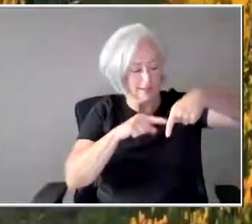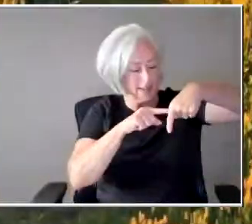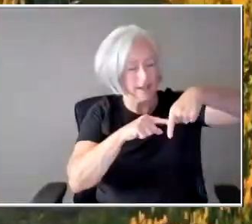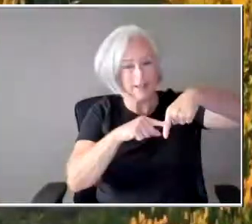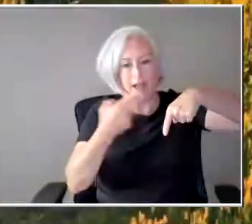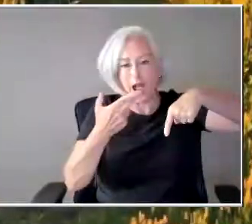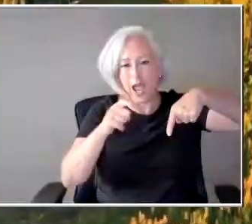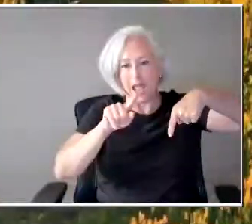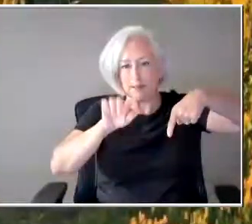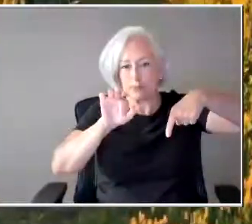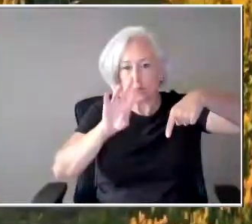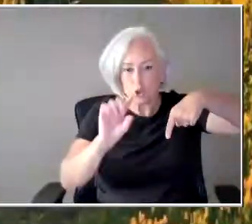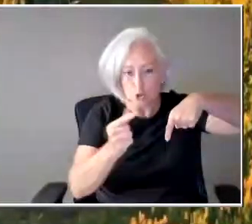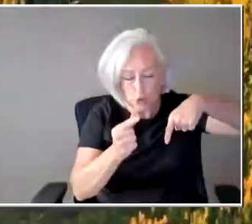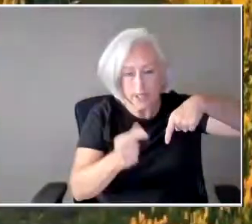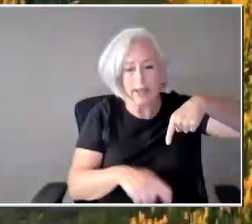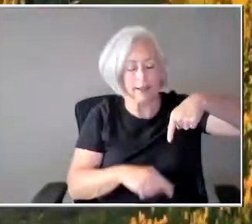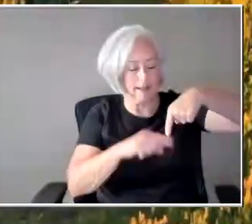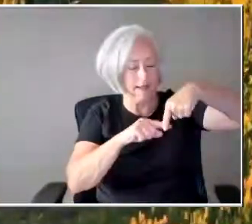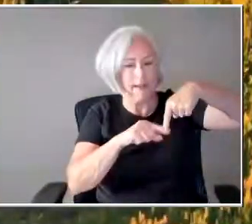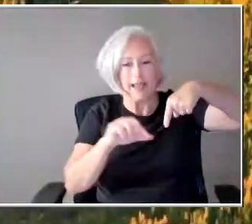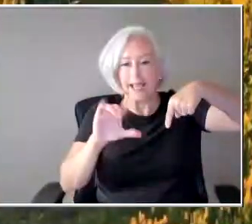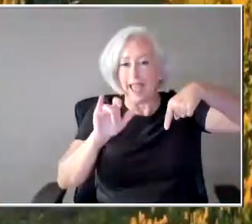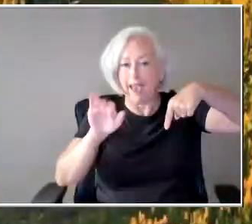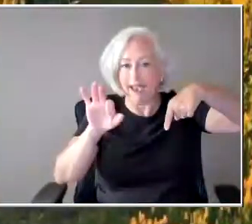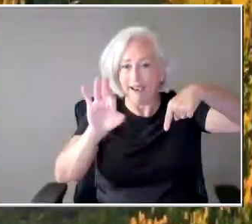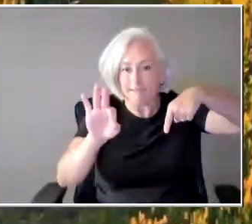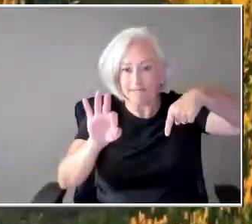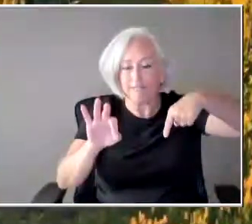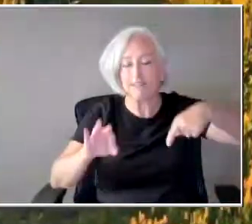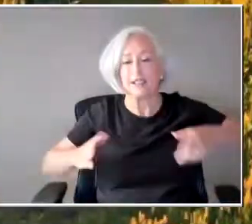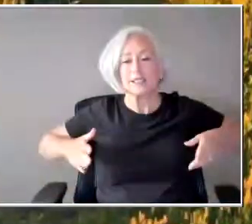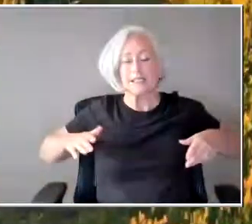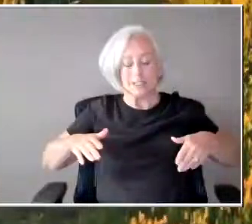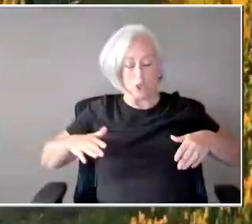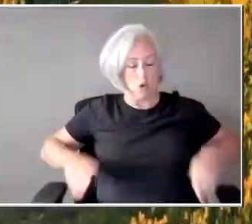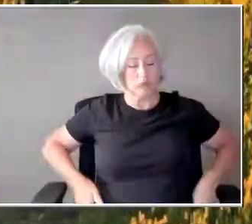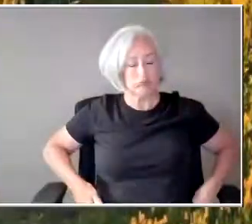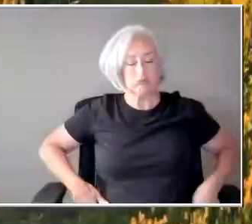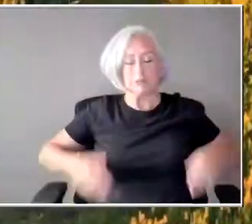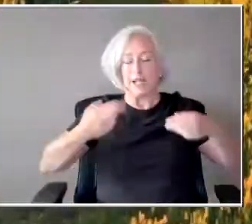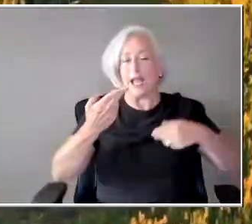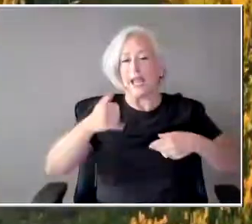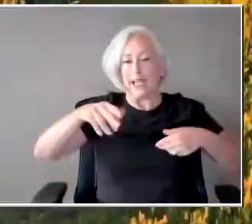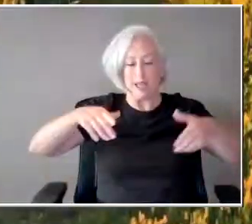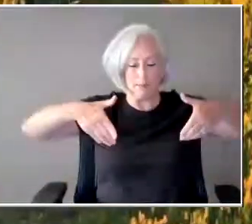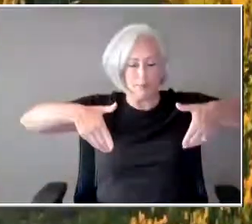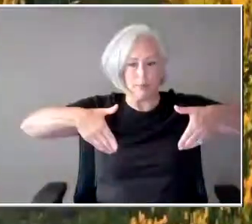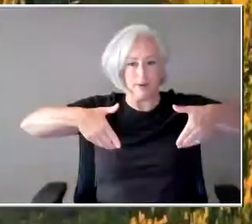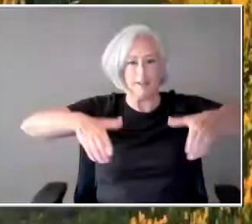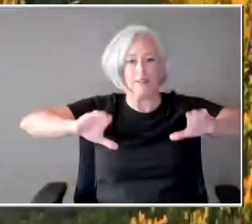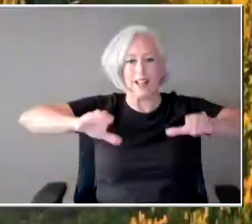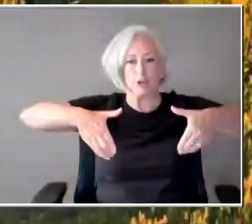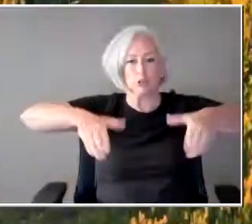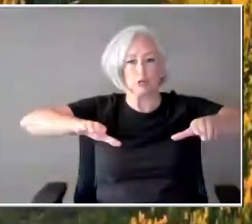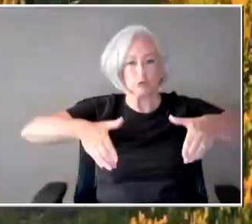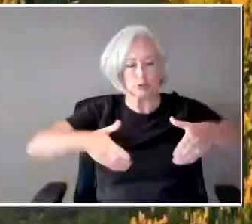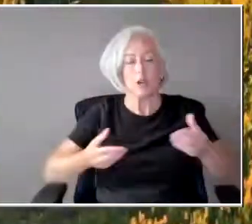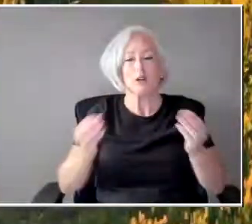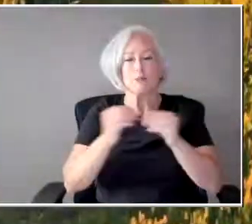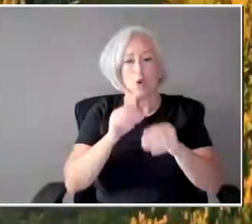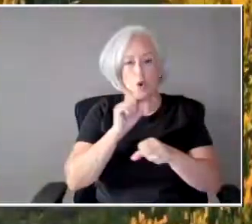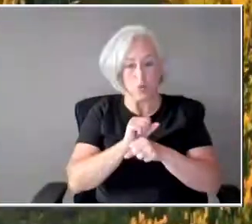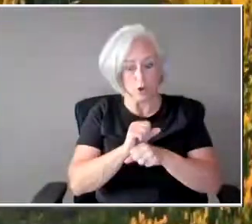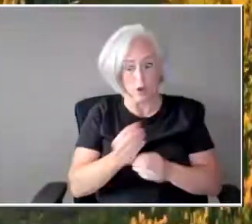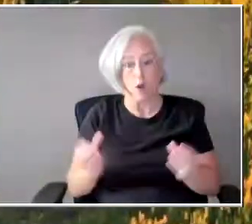your hip flexors are all going to start to work. With that said, the more muscles working, the harder and faster your heart has to beat. The